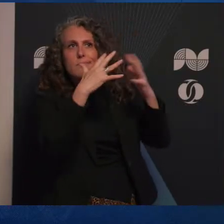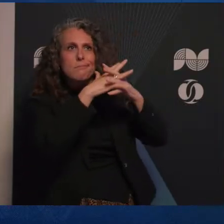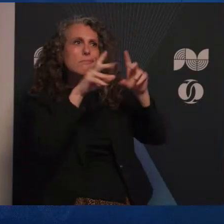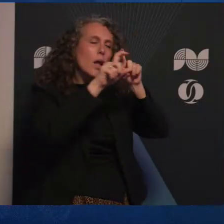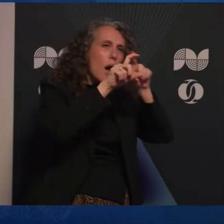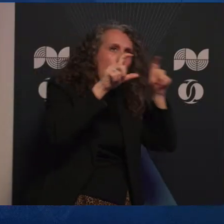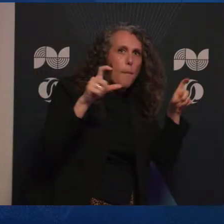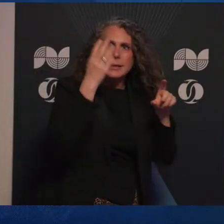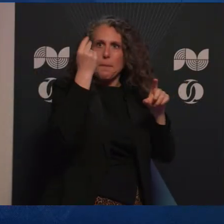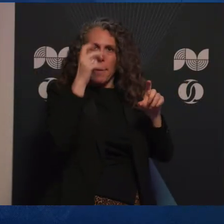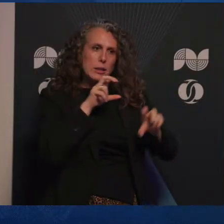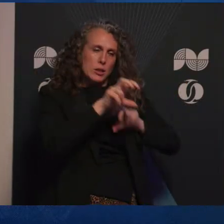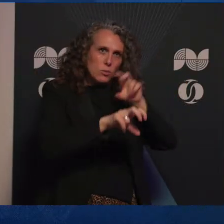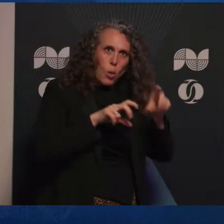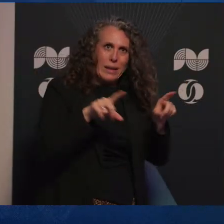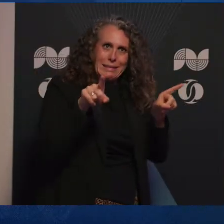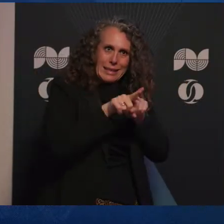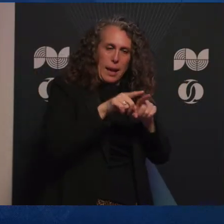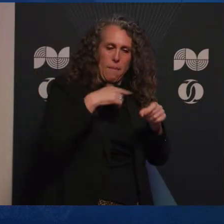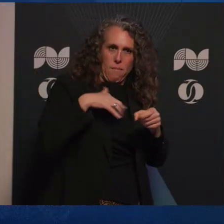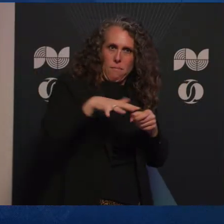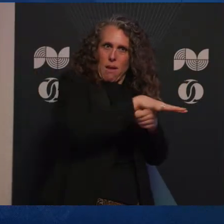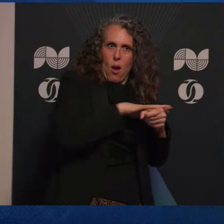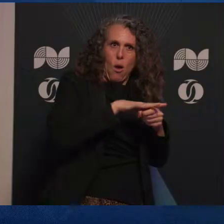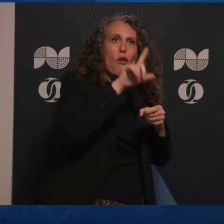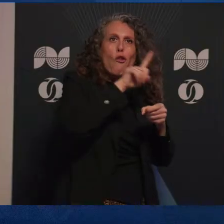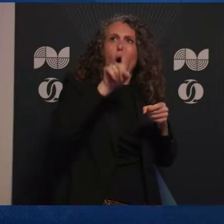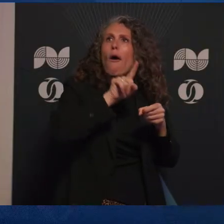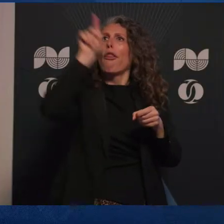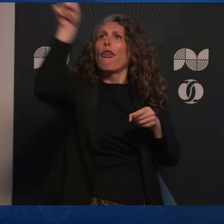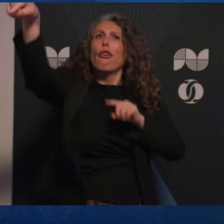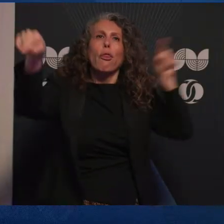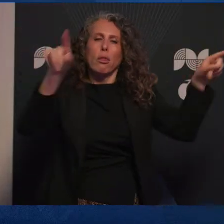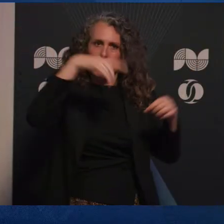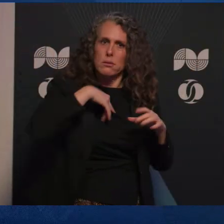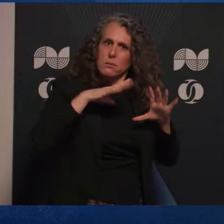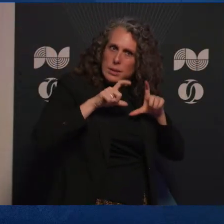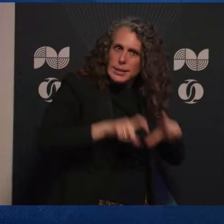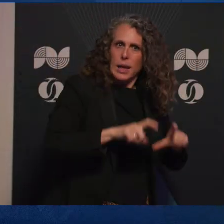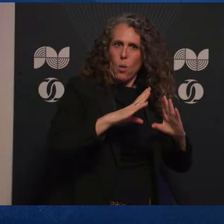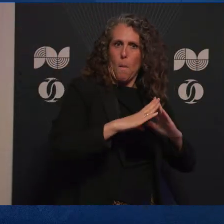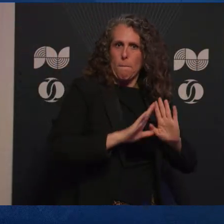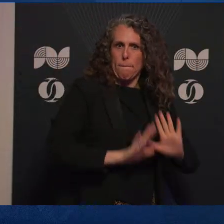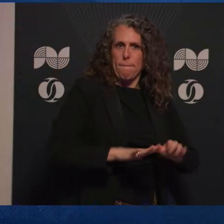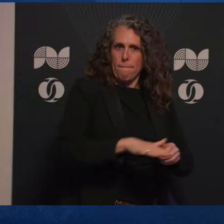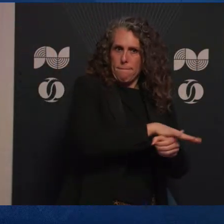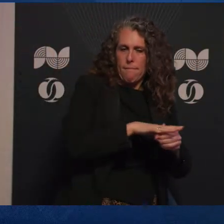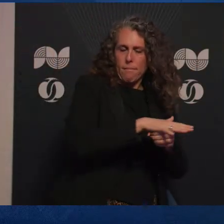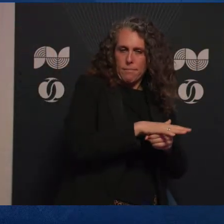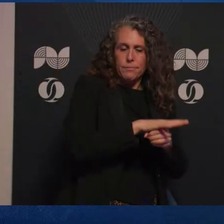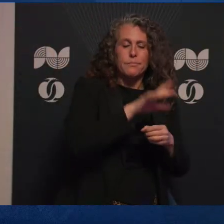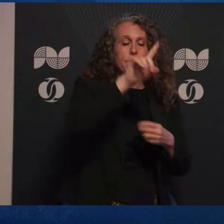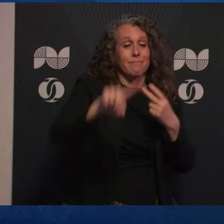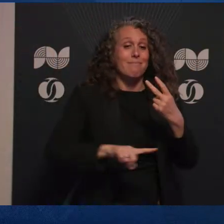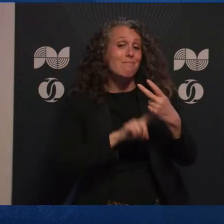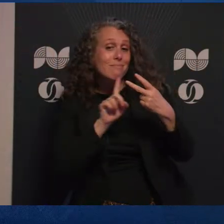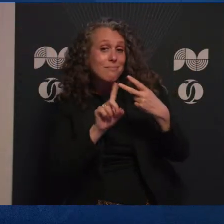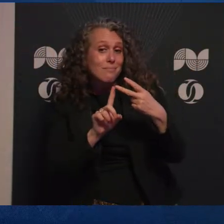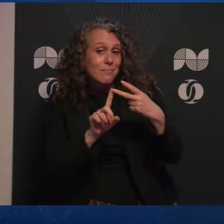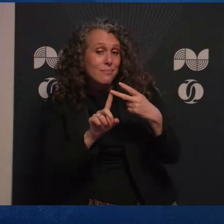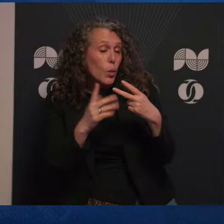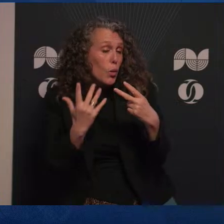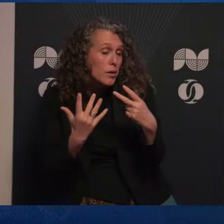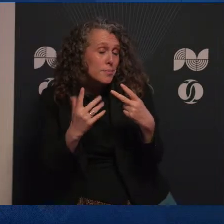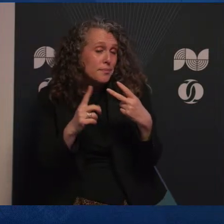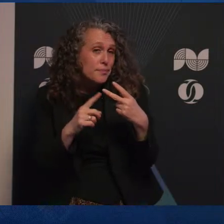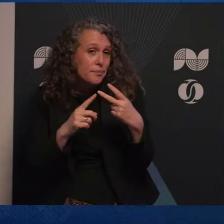products that are sourced locally. The second suboptimal feature of industrial policy is that countries are